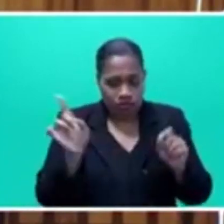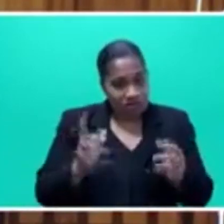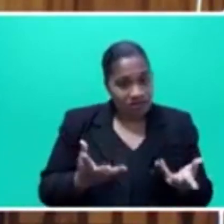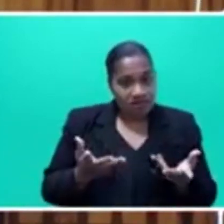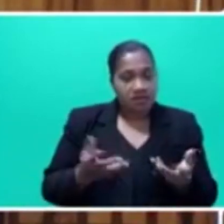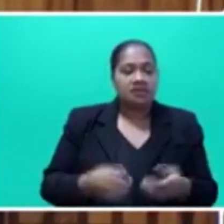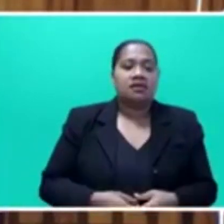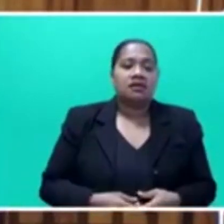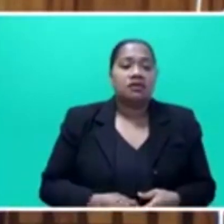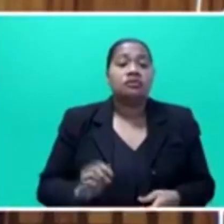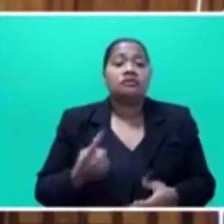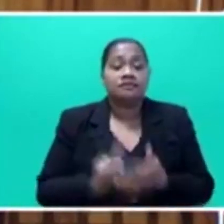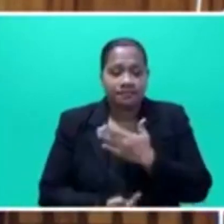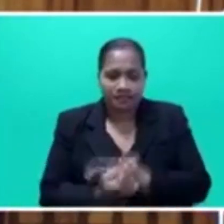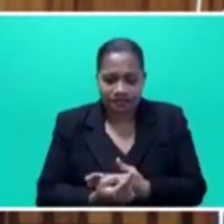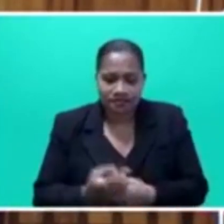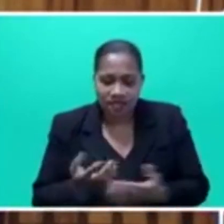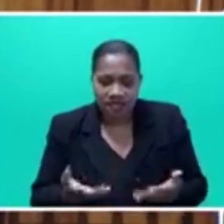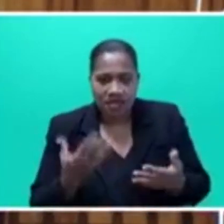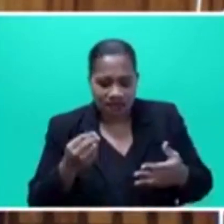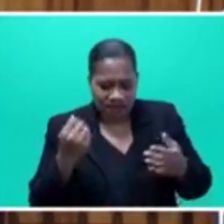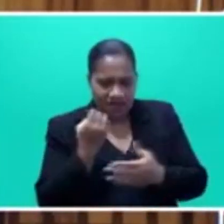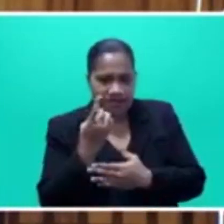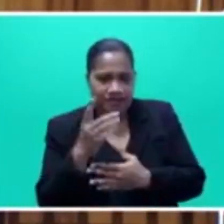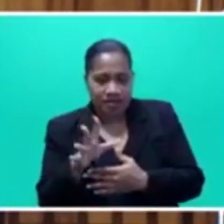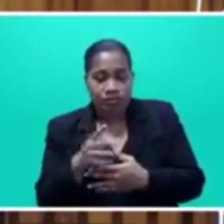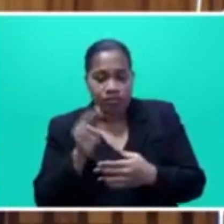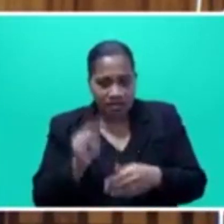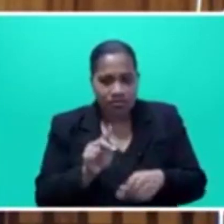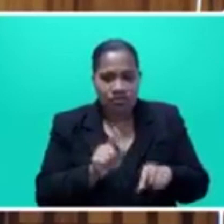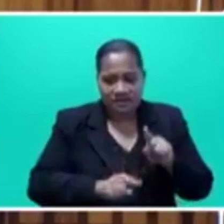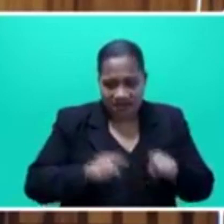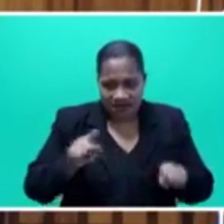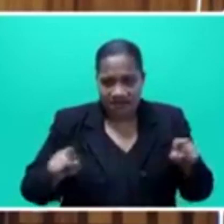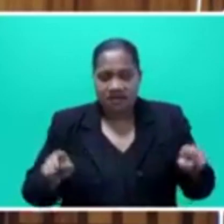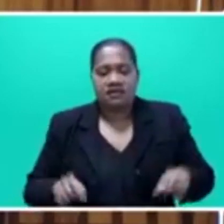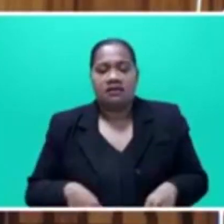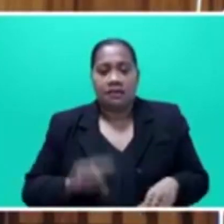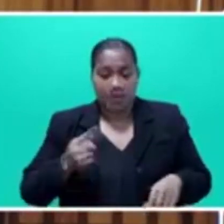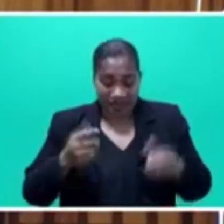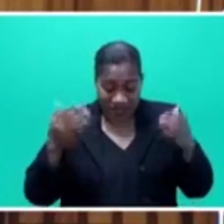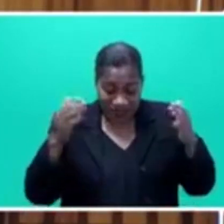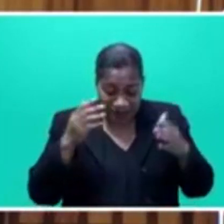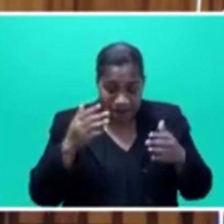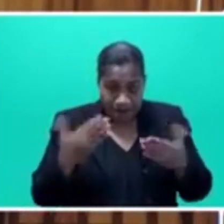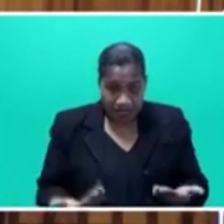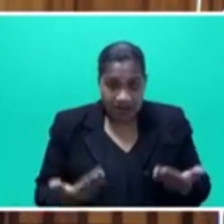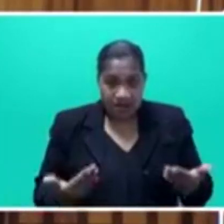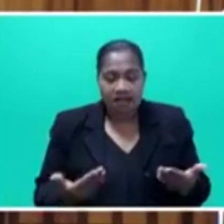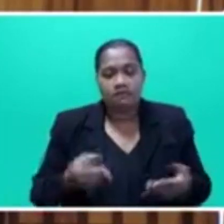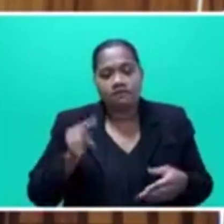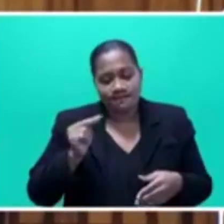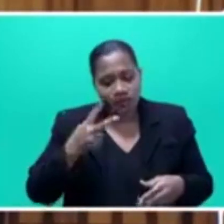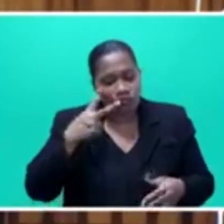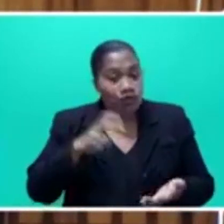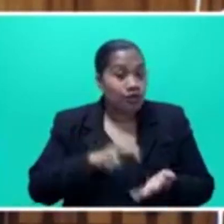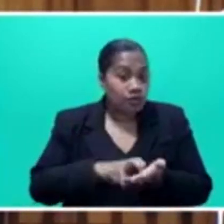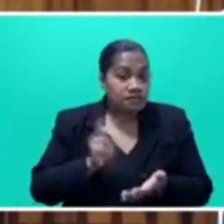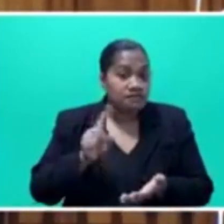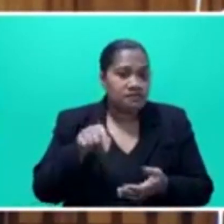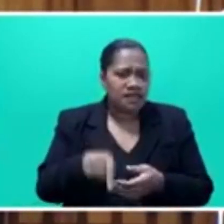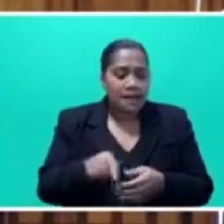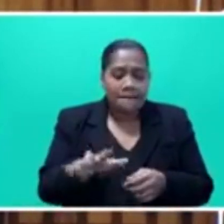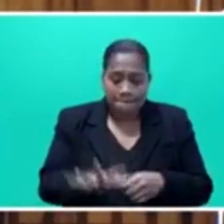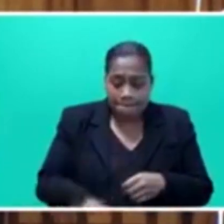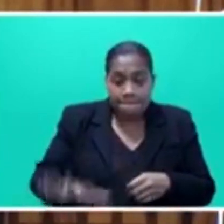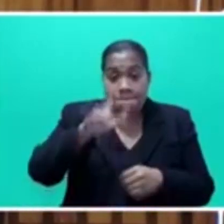heavily dependent on this tourism sector. We need to diversify, we'll continue to diversify, but in the meantime, we have to recognize the fact that these people